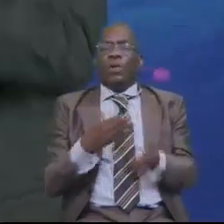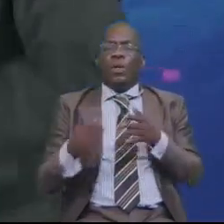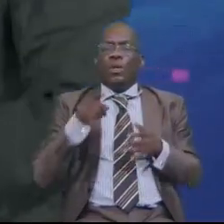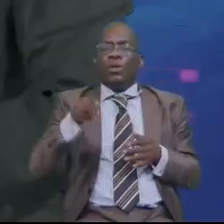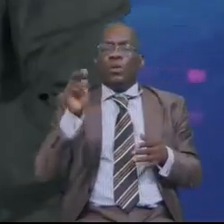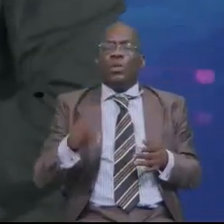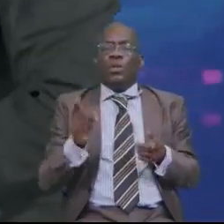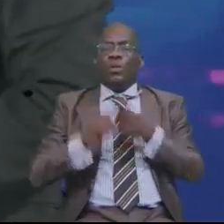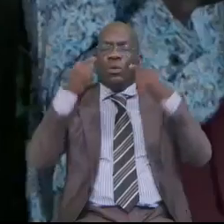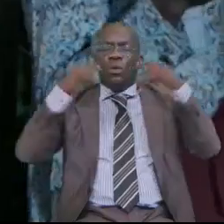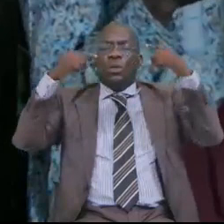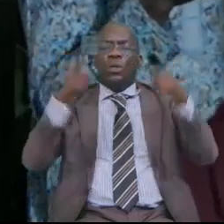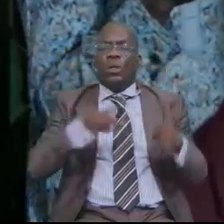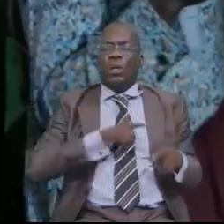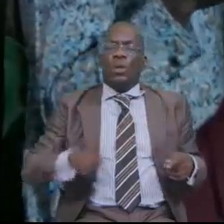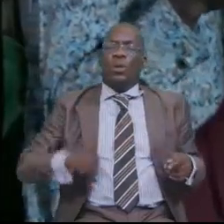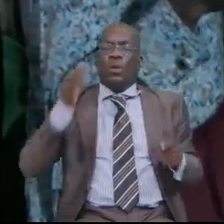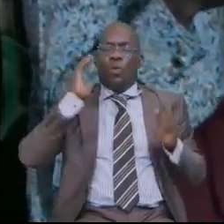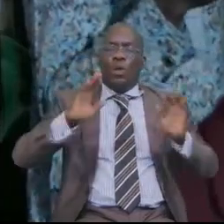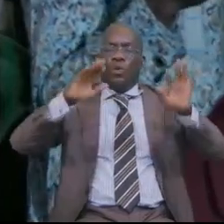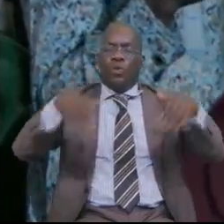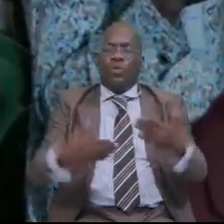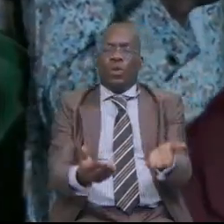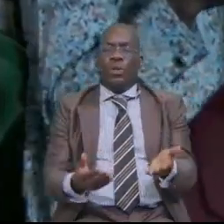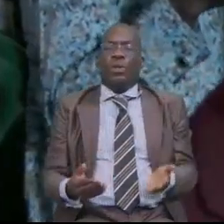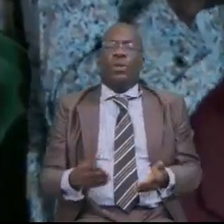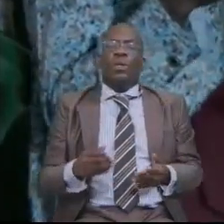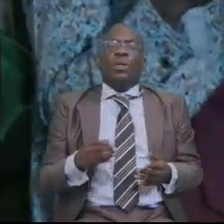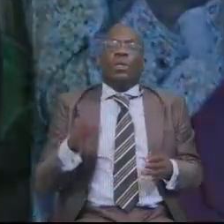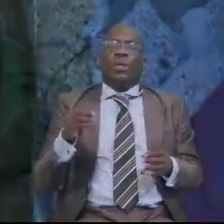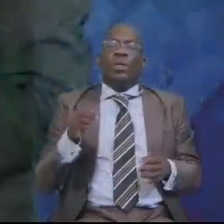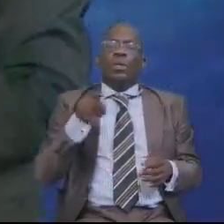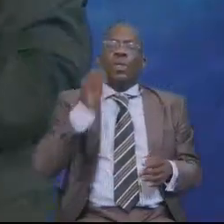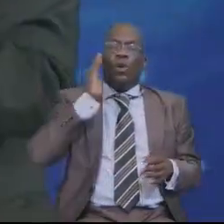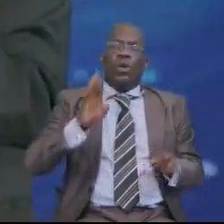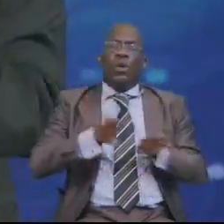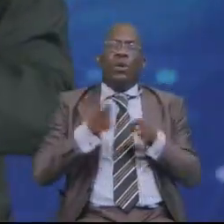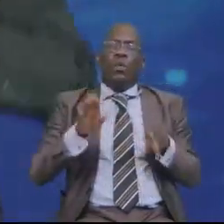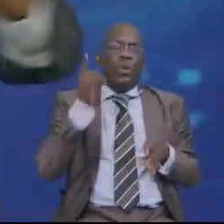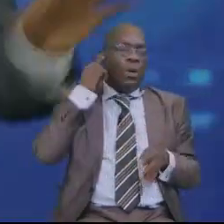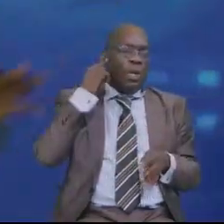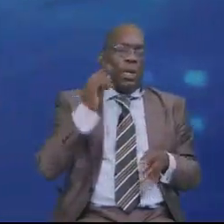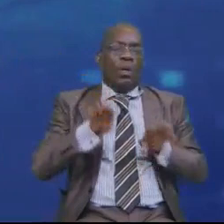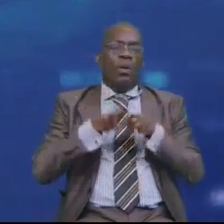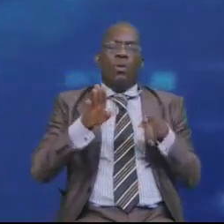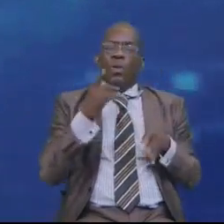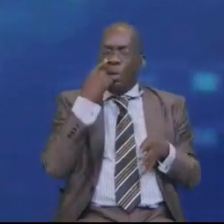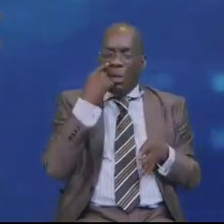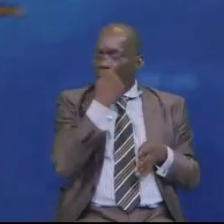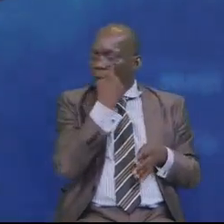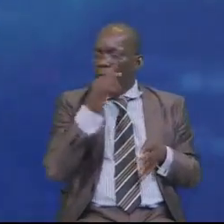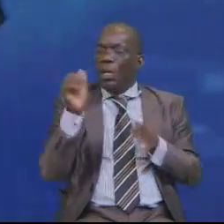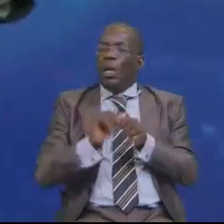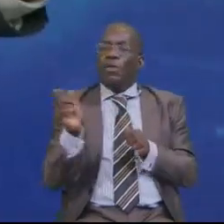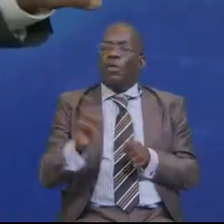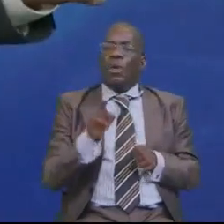Lord will supply. He'll open your ears, he'll open your eyes, and everywhere you go,